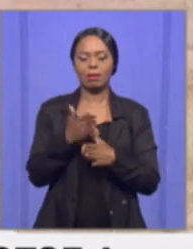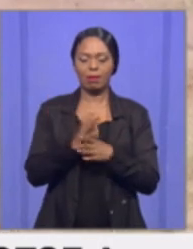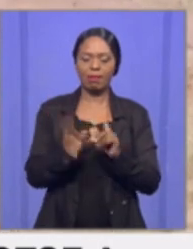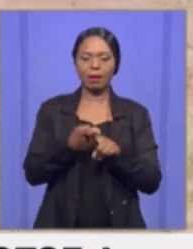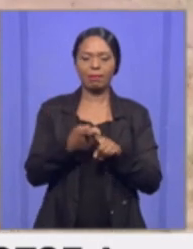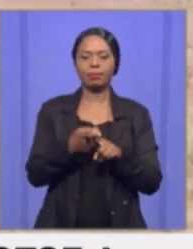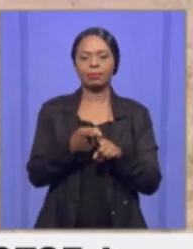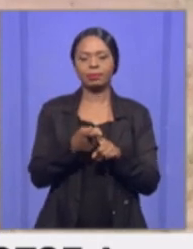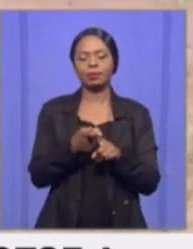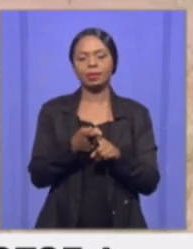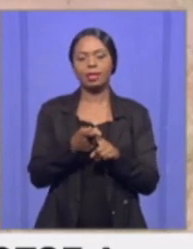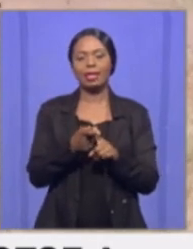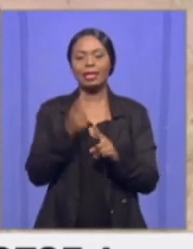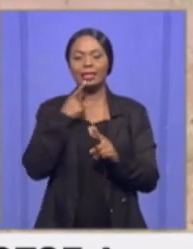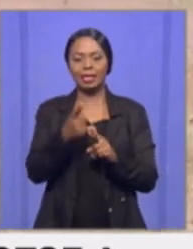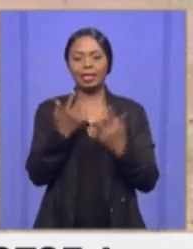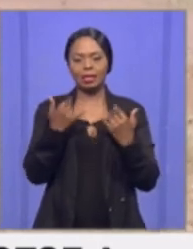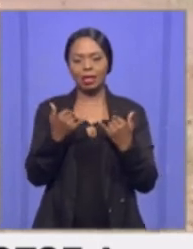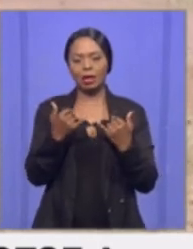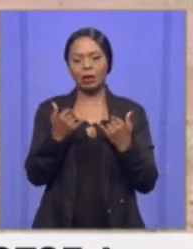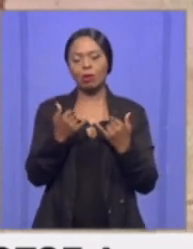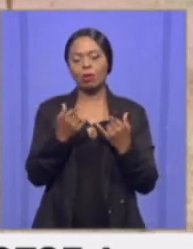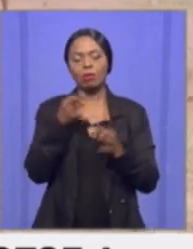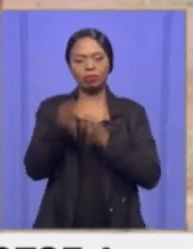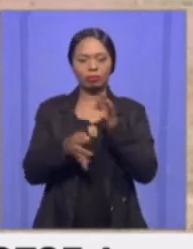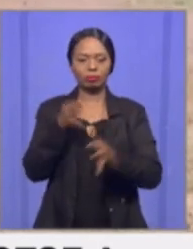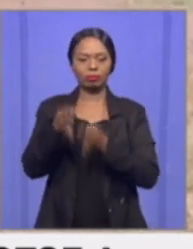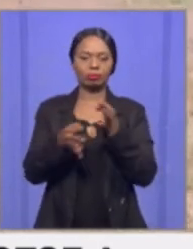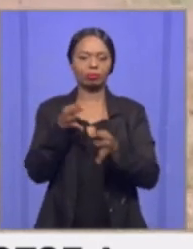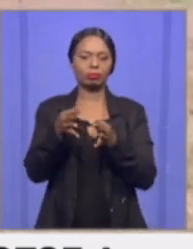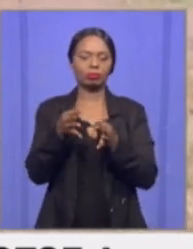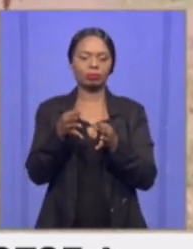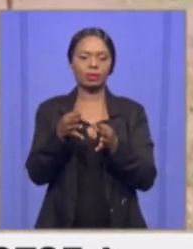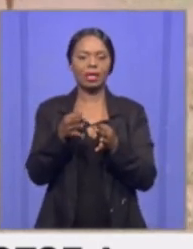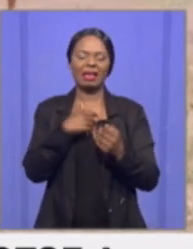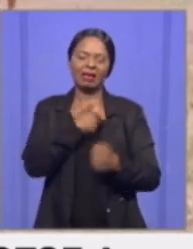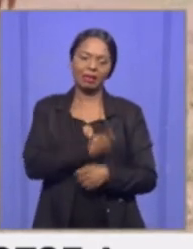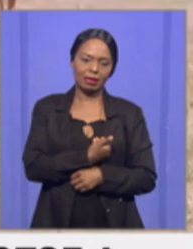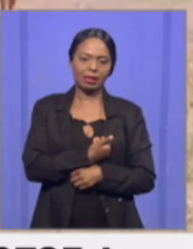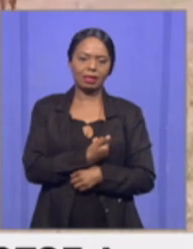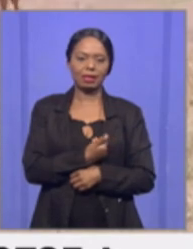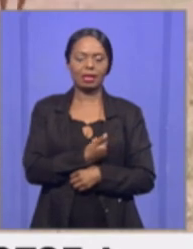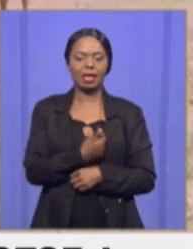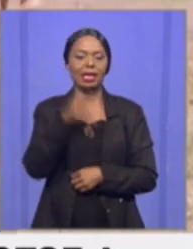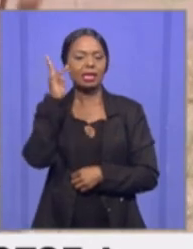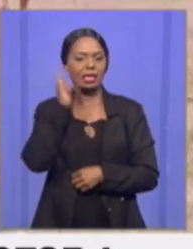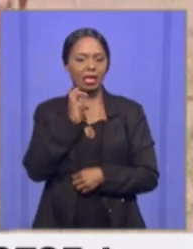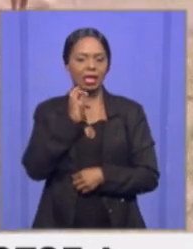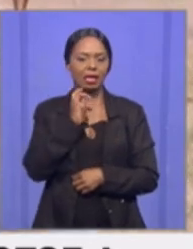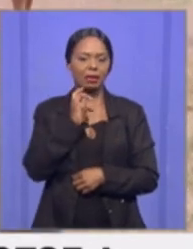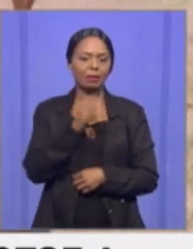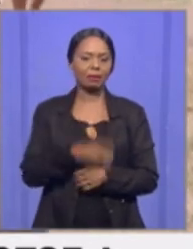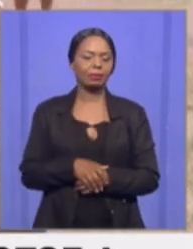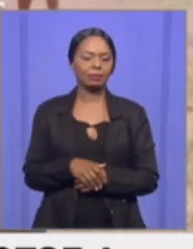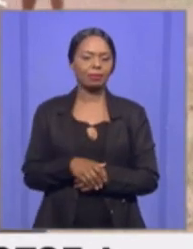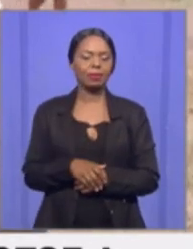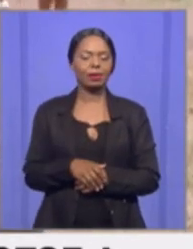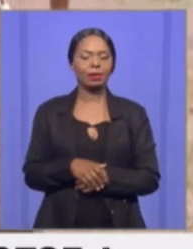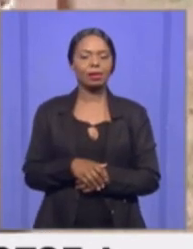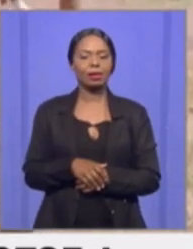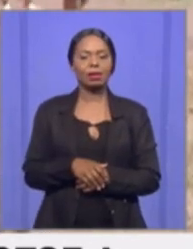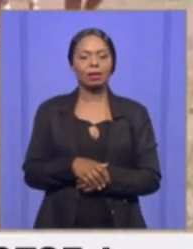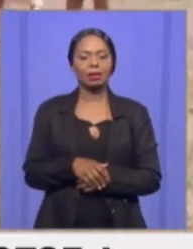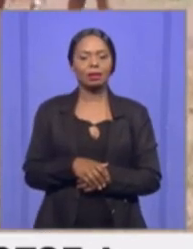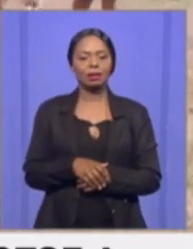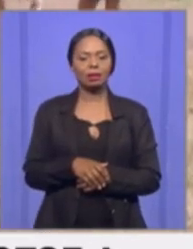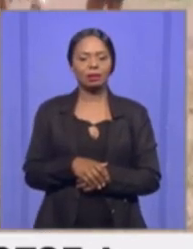eo a bolela gore ba tlhagetse ka kudu ba tekry-a pelo tsa bona di wile di ikwa taba e ba bona batho